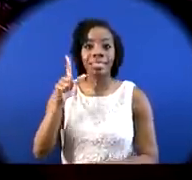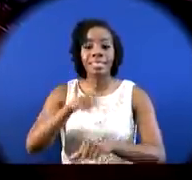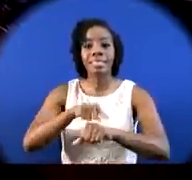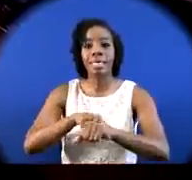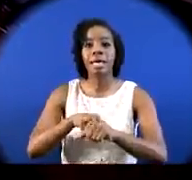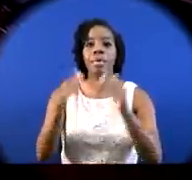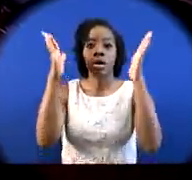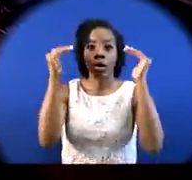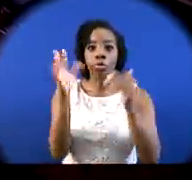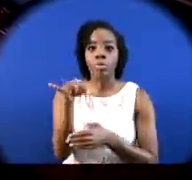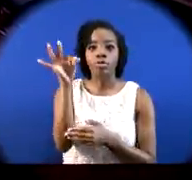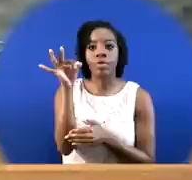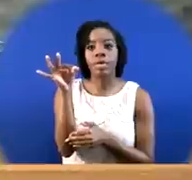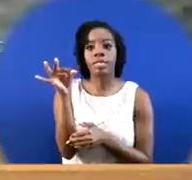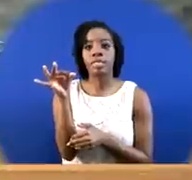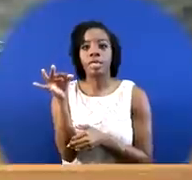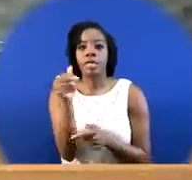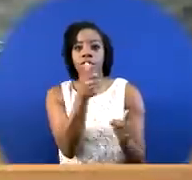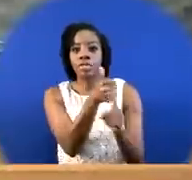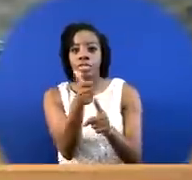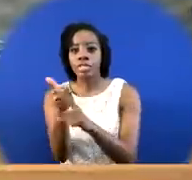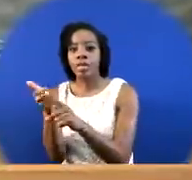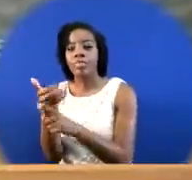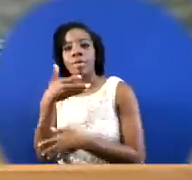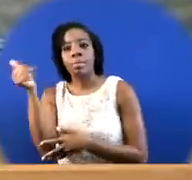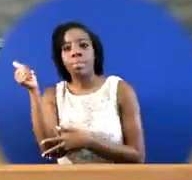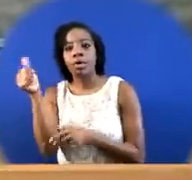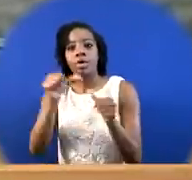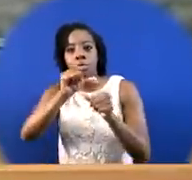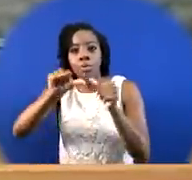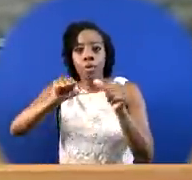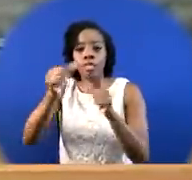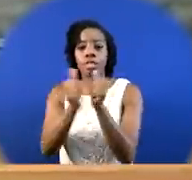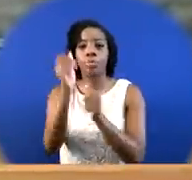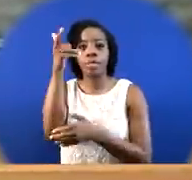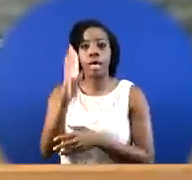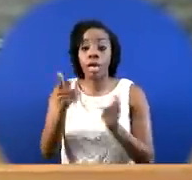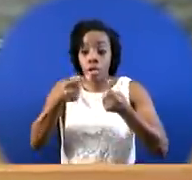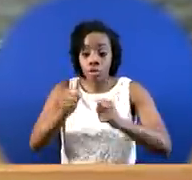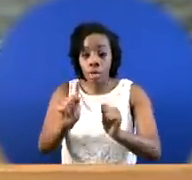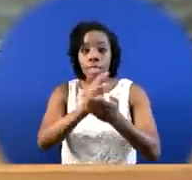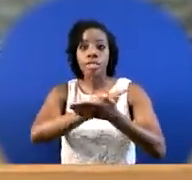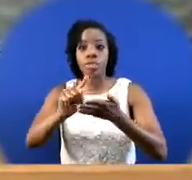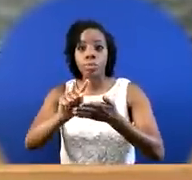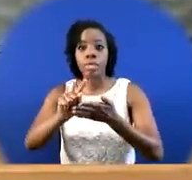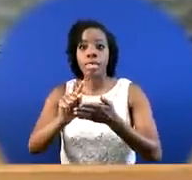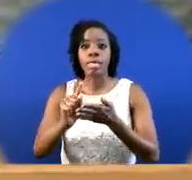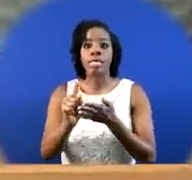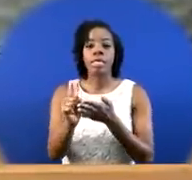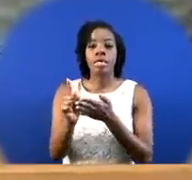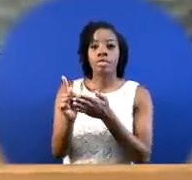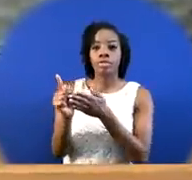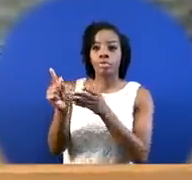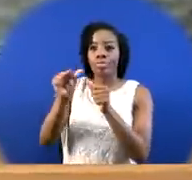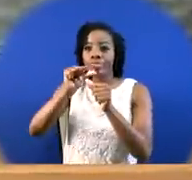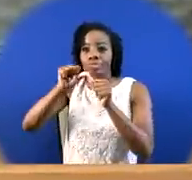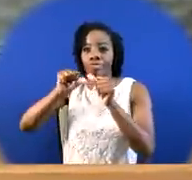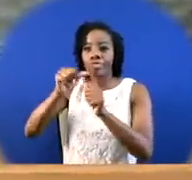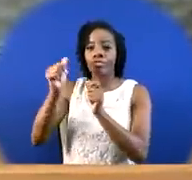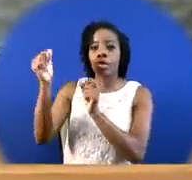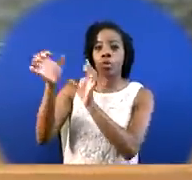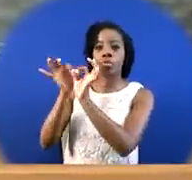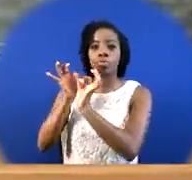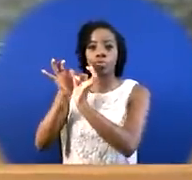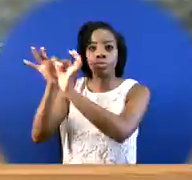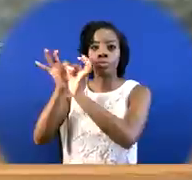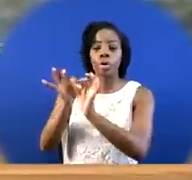in a better space with God. If not, I want you to try this week to intentionally draw closer to the Lord in prayer, in scripture